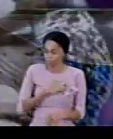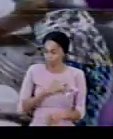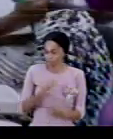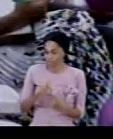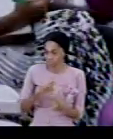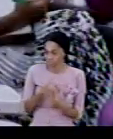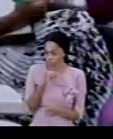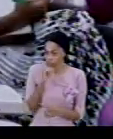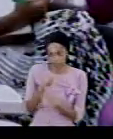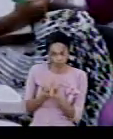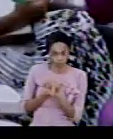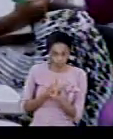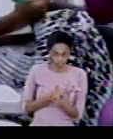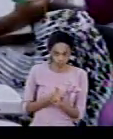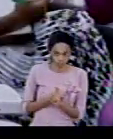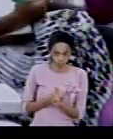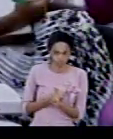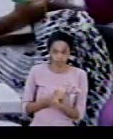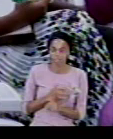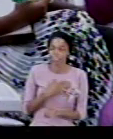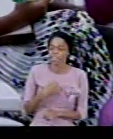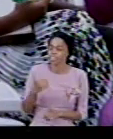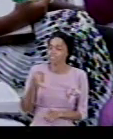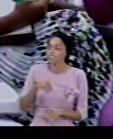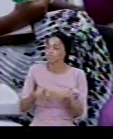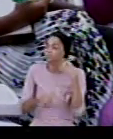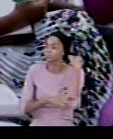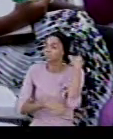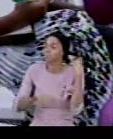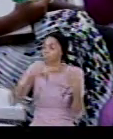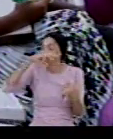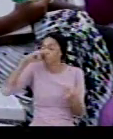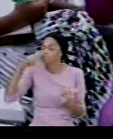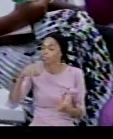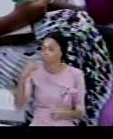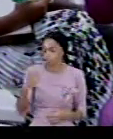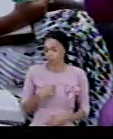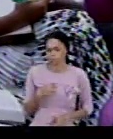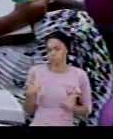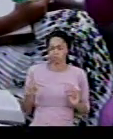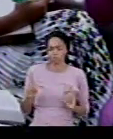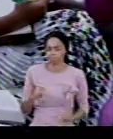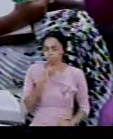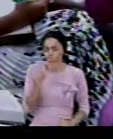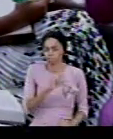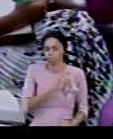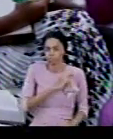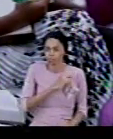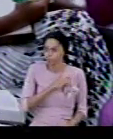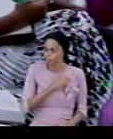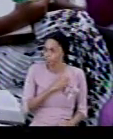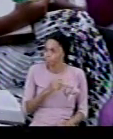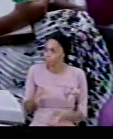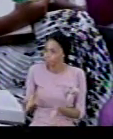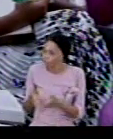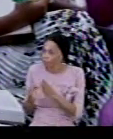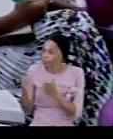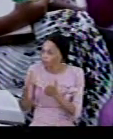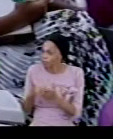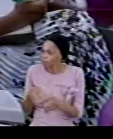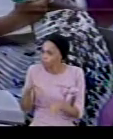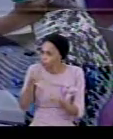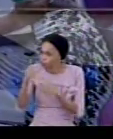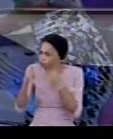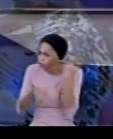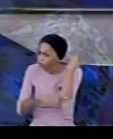guilty? And he says, I'm not guilty. Did you steal that thing